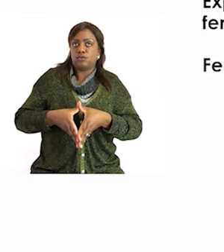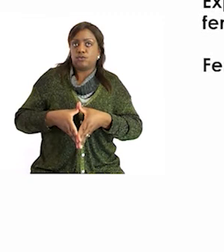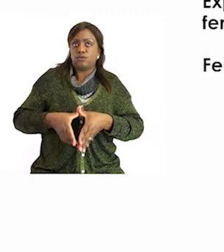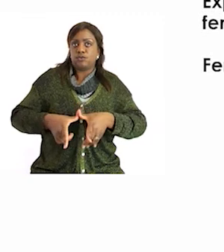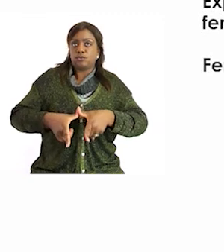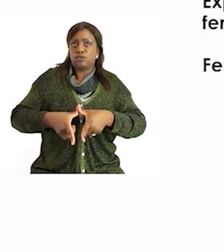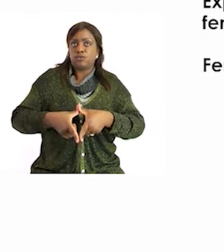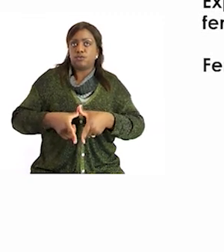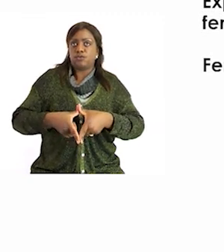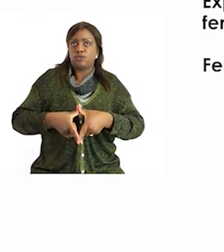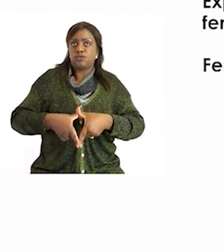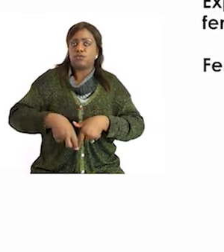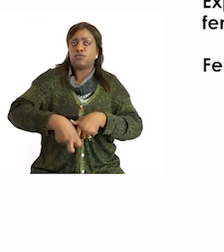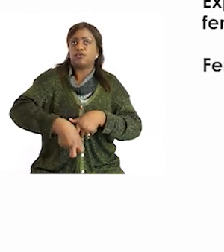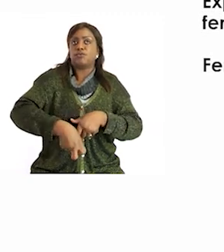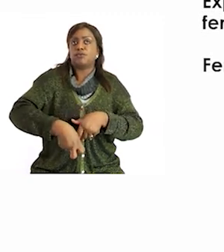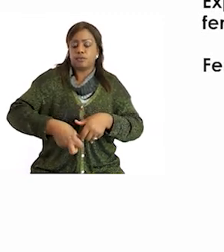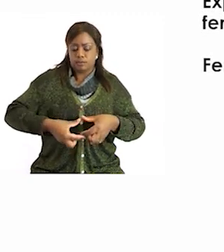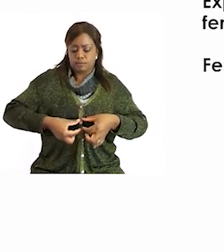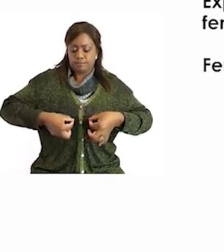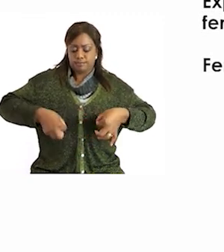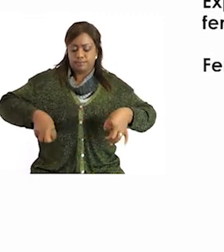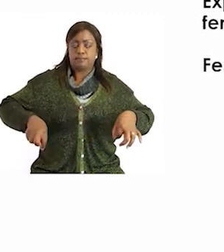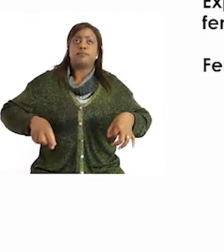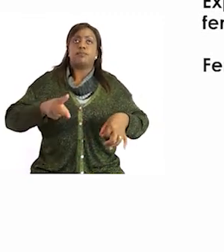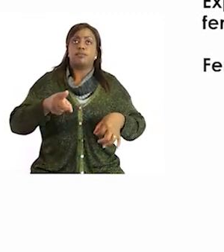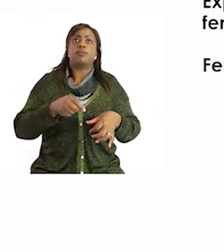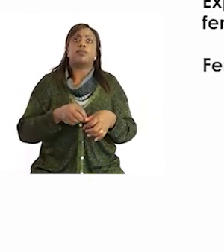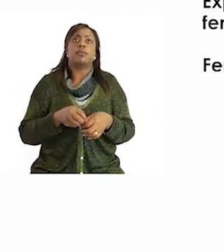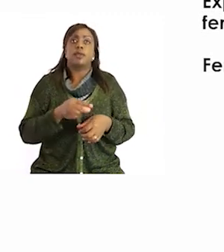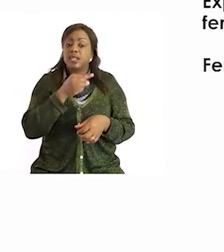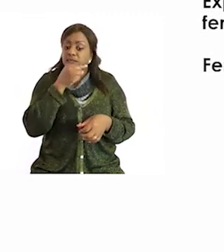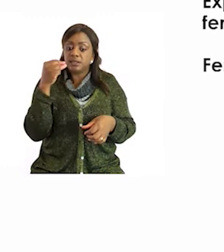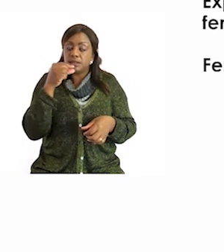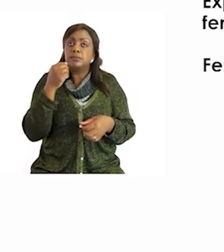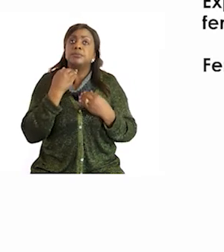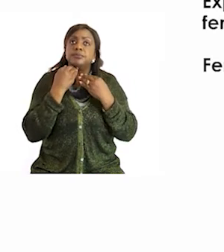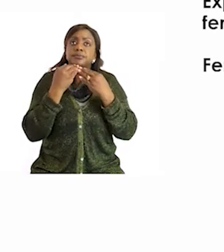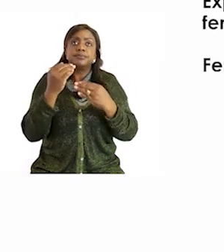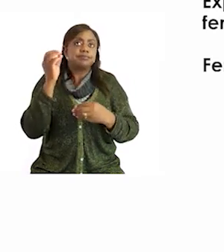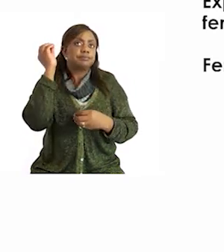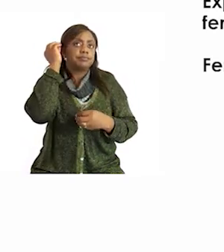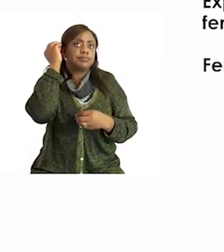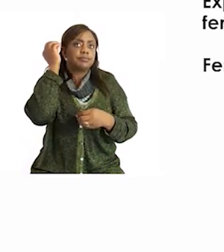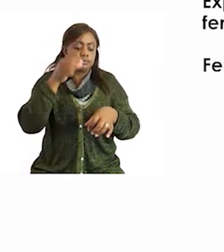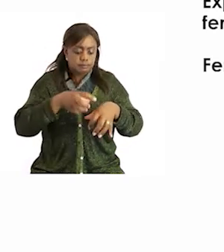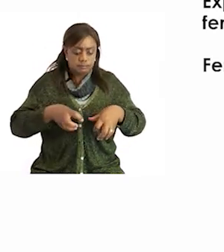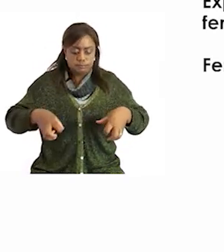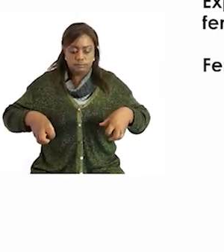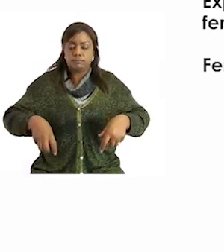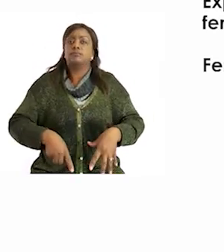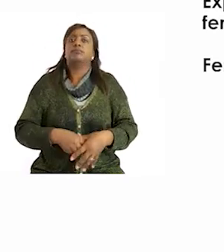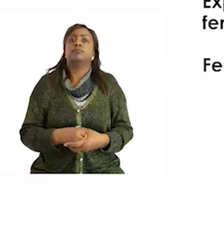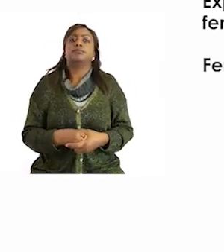You are expected to be able to identify these structures and label these structures.